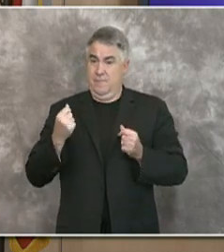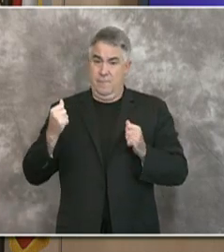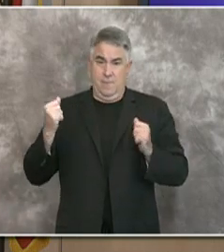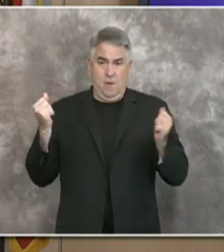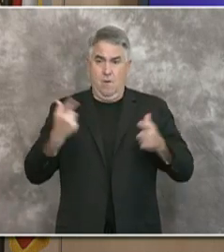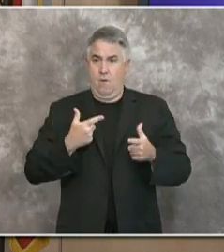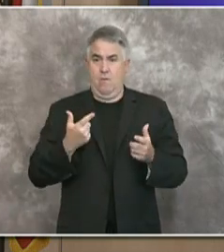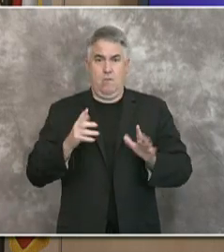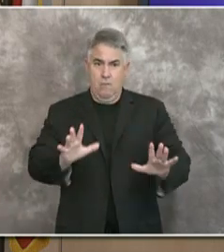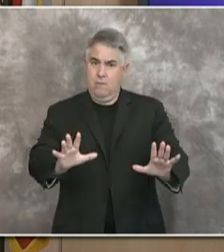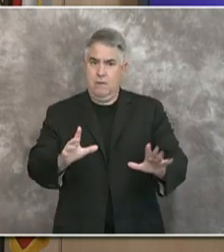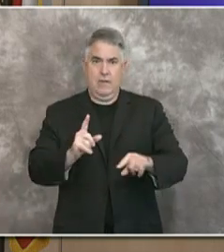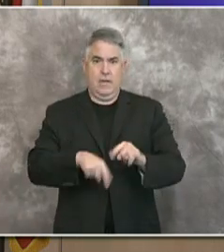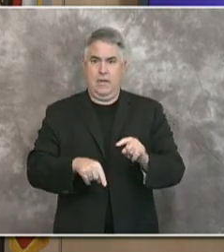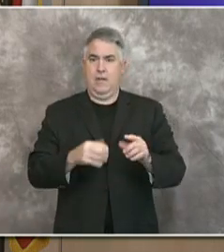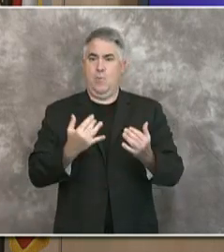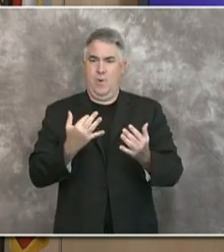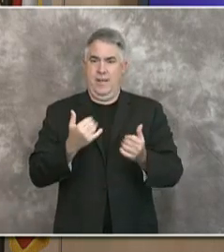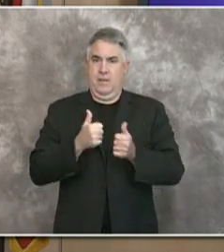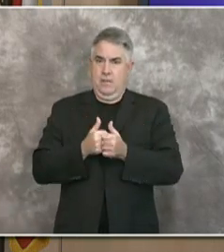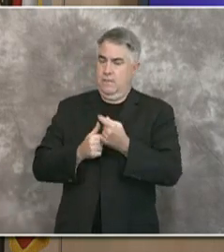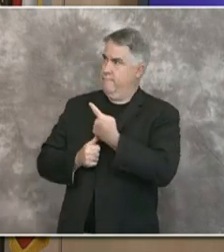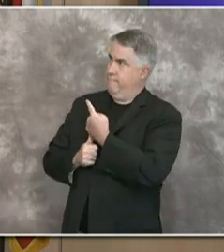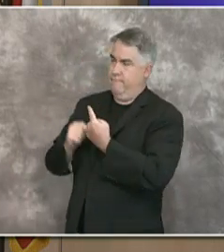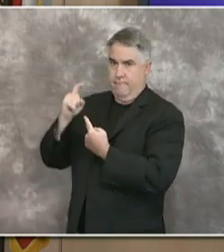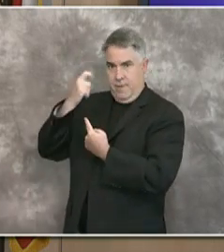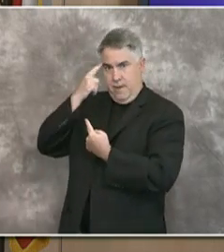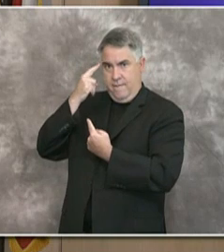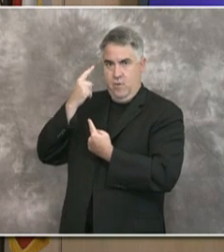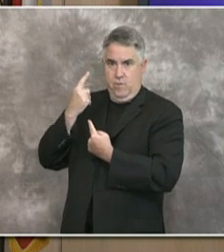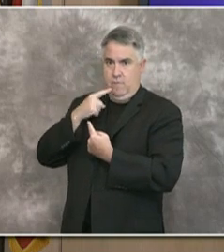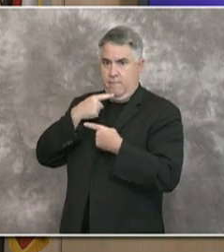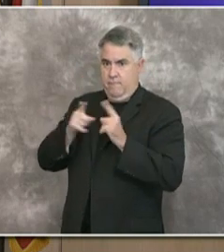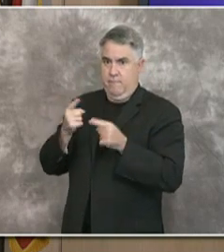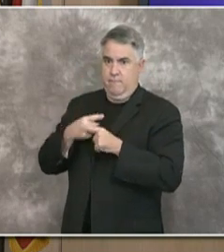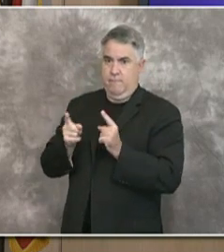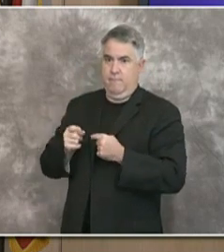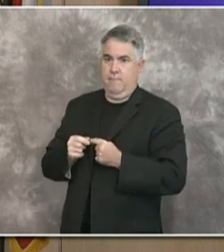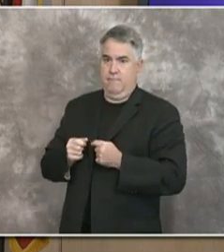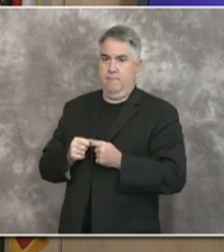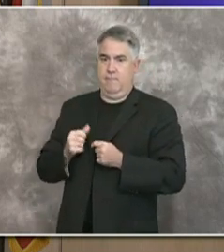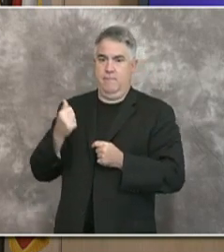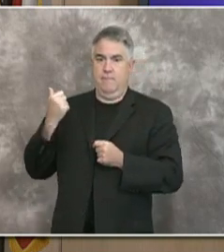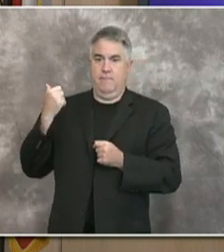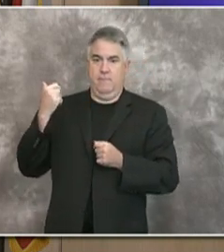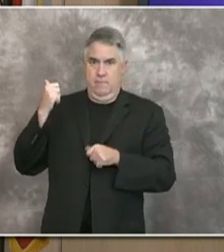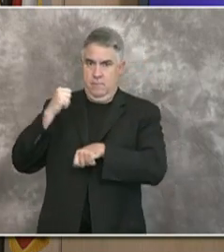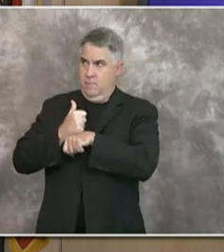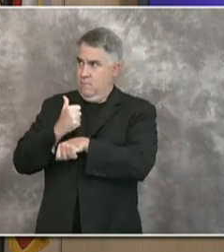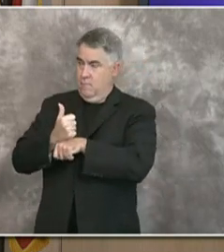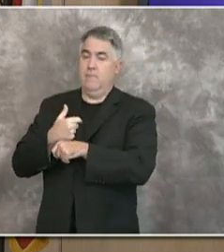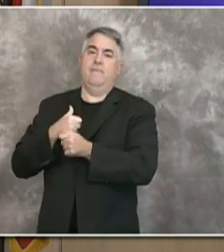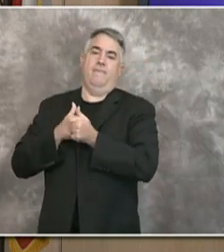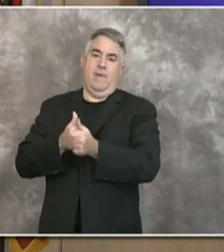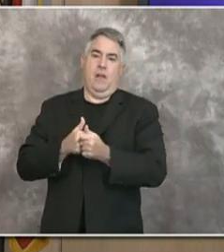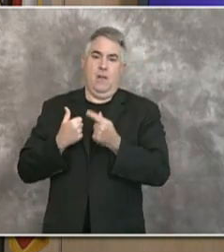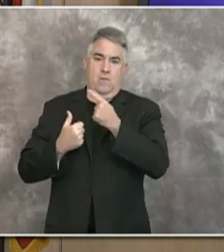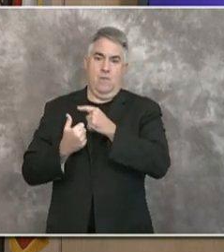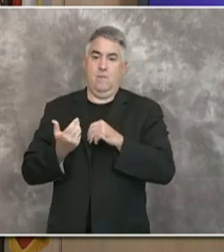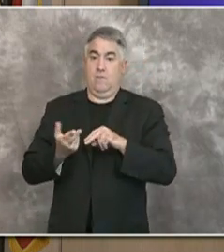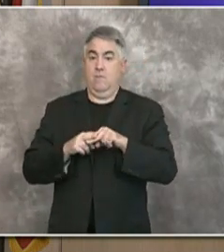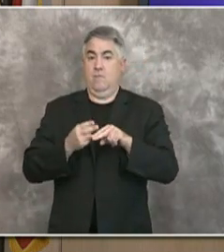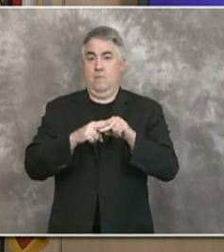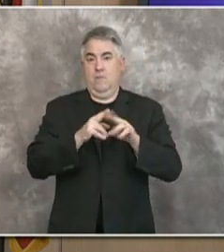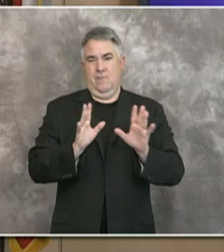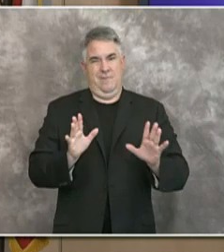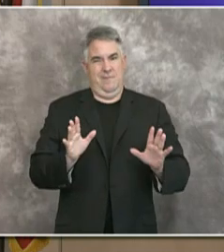of triggers. And those are triggers that are put in place as a part of our ability to move forward. And if we see spikes and increases in our numbers,